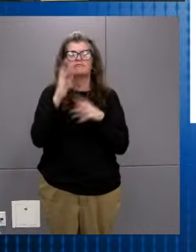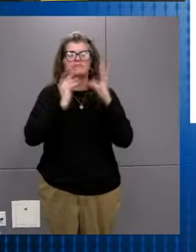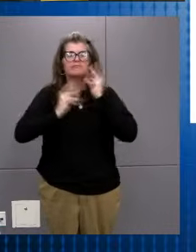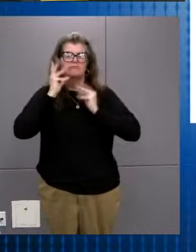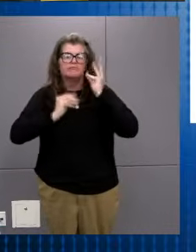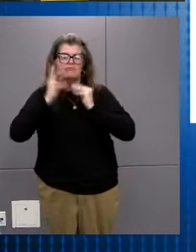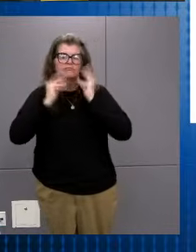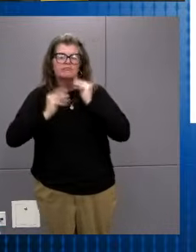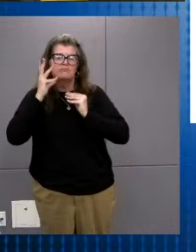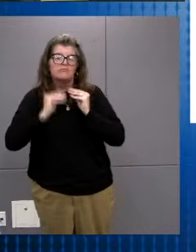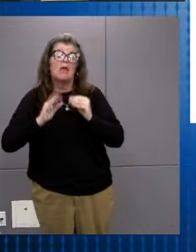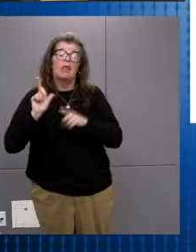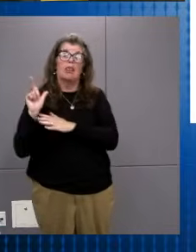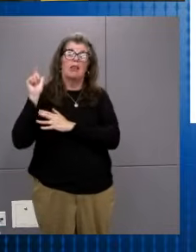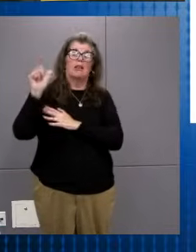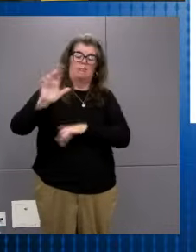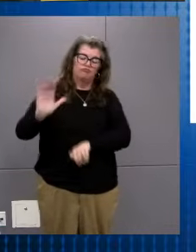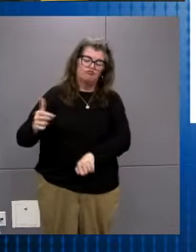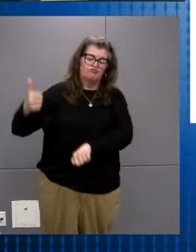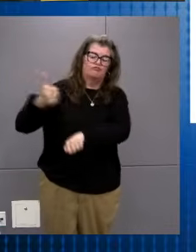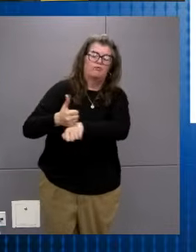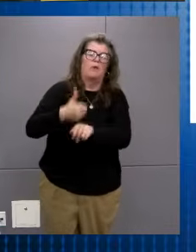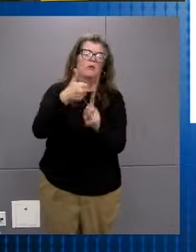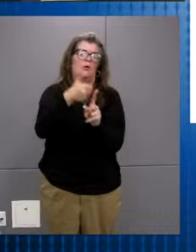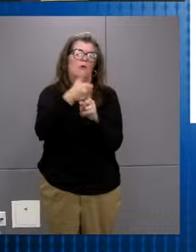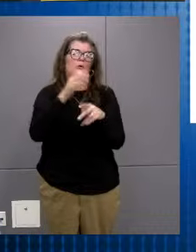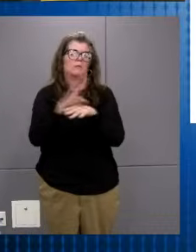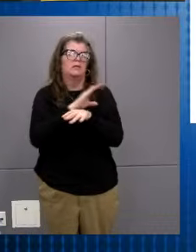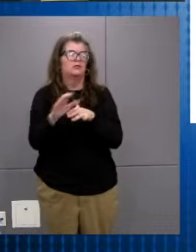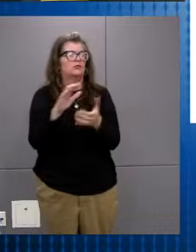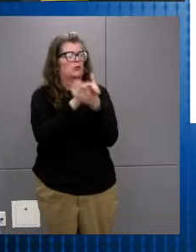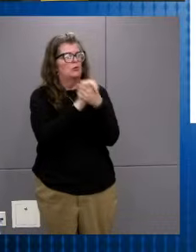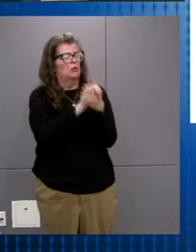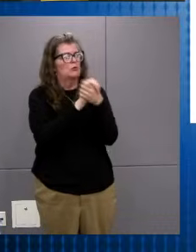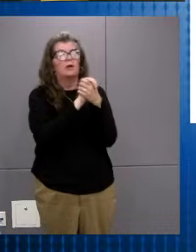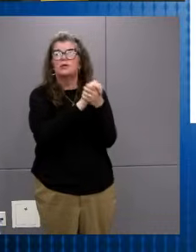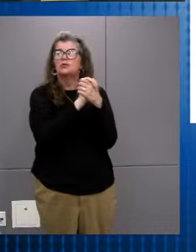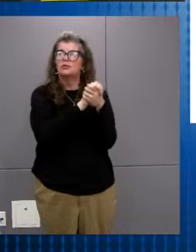from the ground up. Can we congratulate Teresia on this special honor?